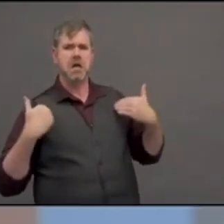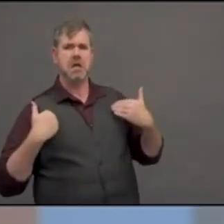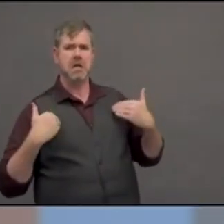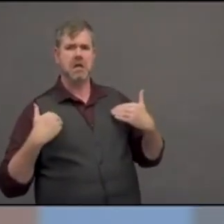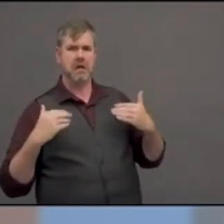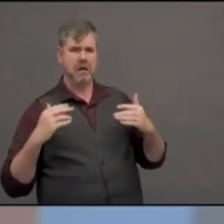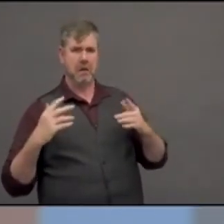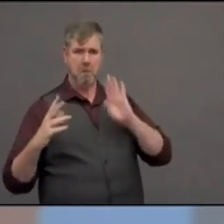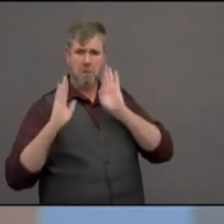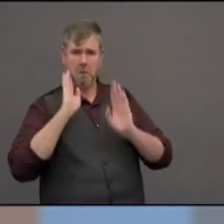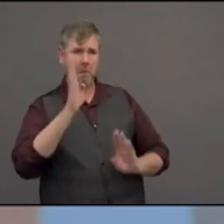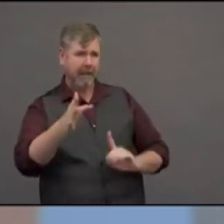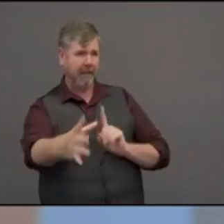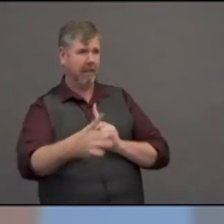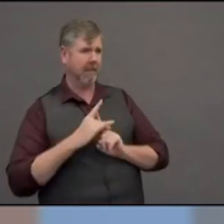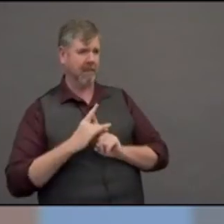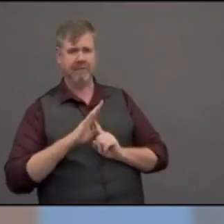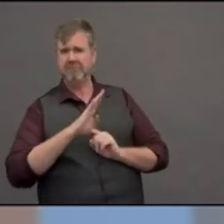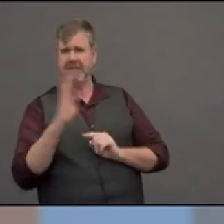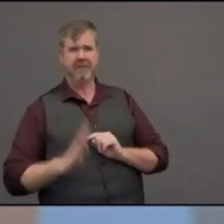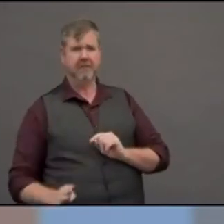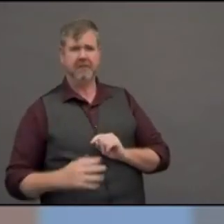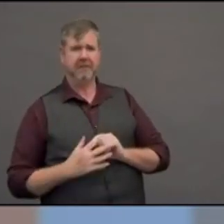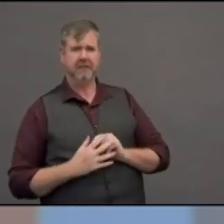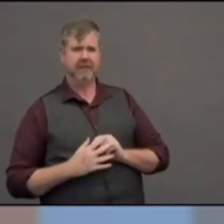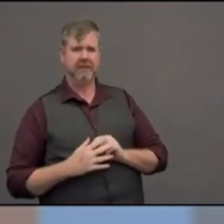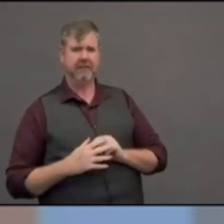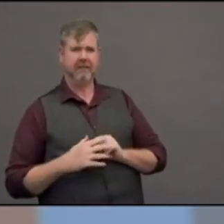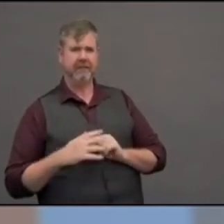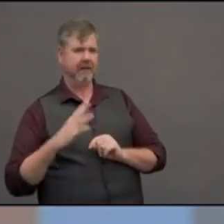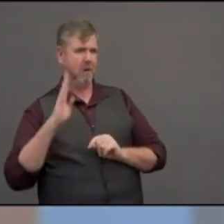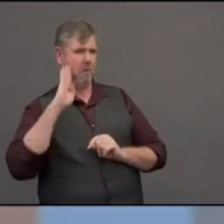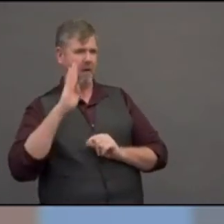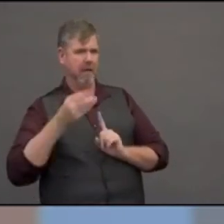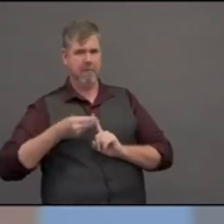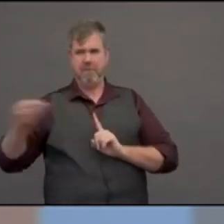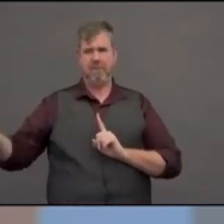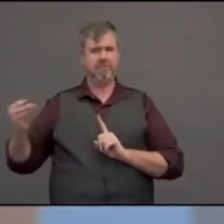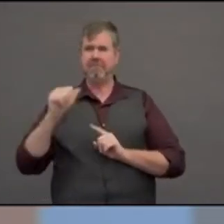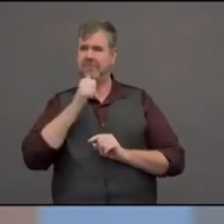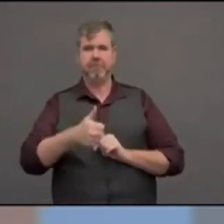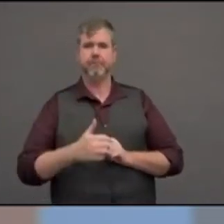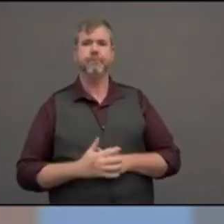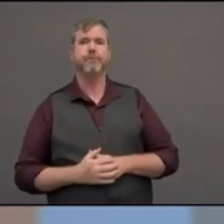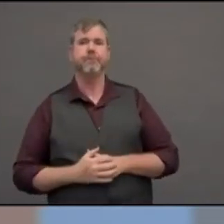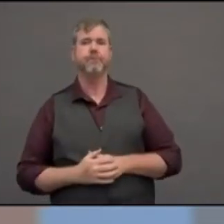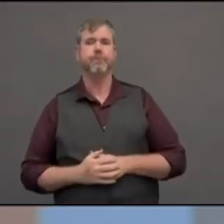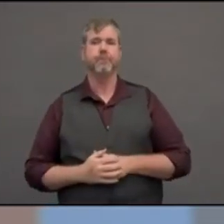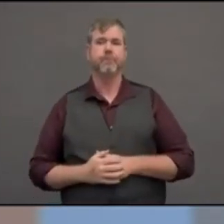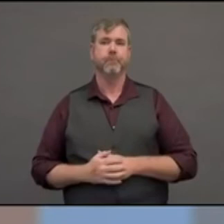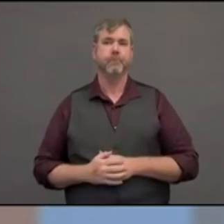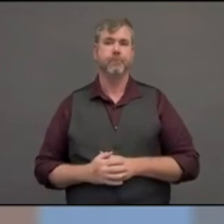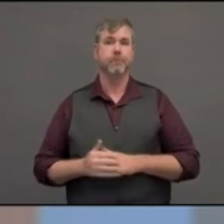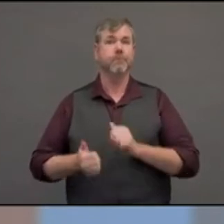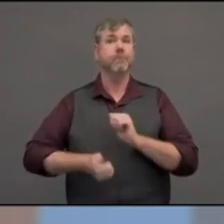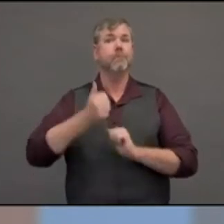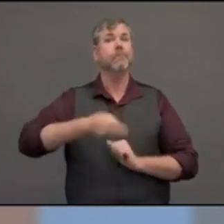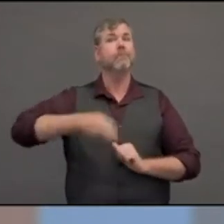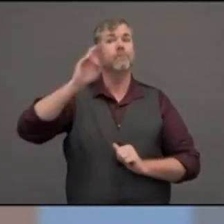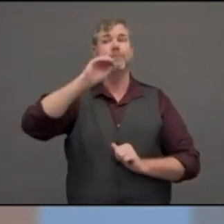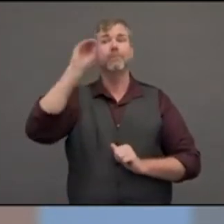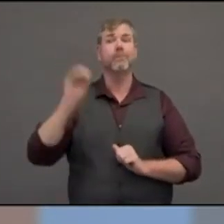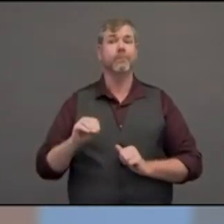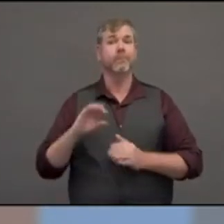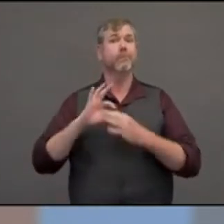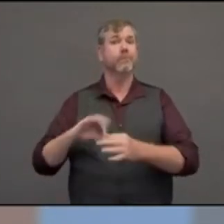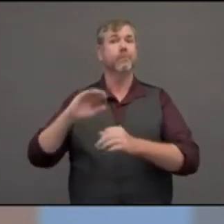saw the community transmission and unknown rate is the highest percentage of cases. That basically means that people are getting it in